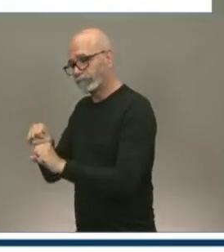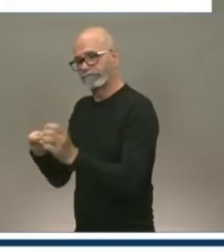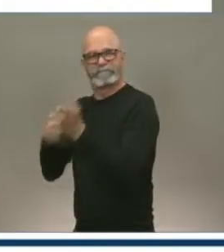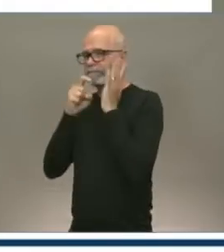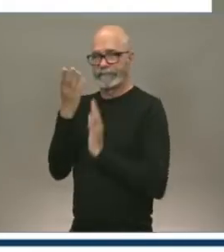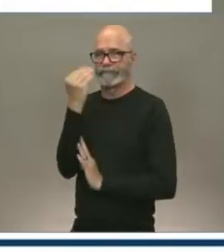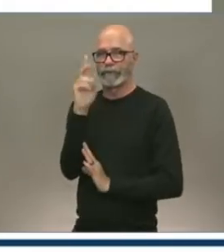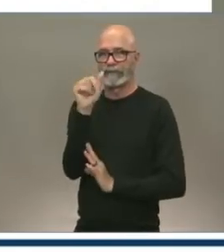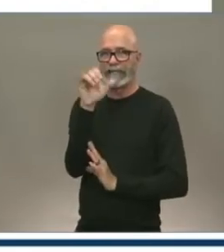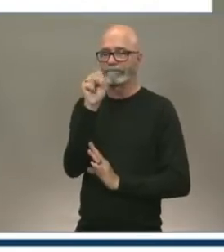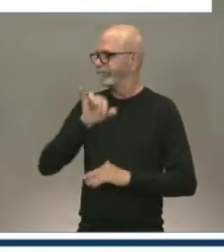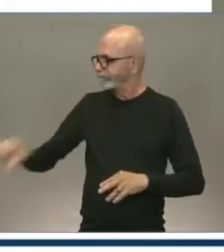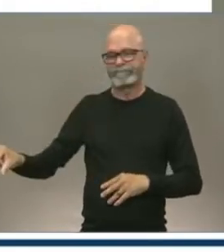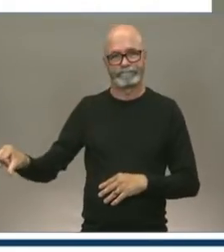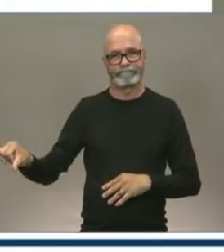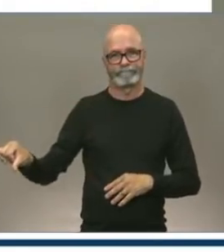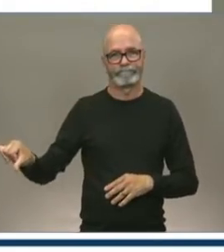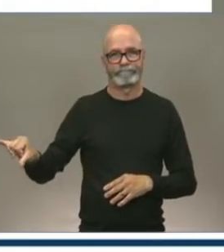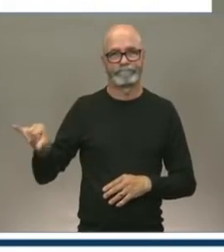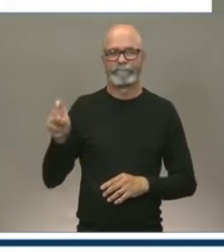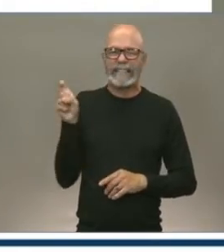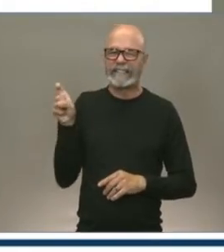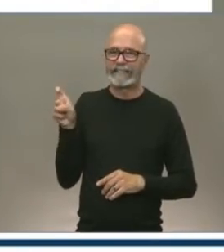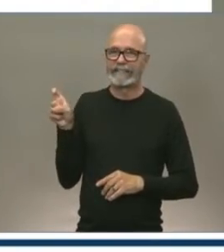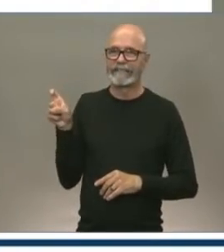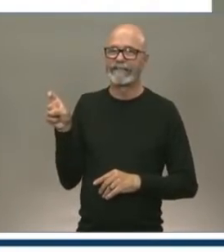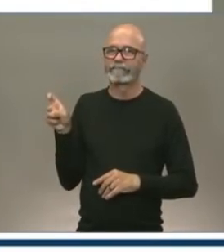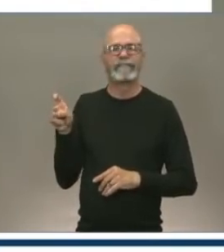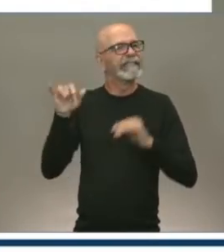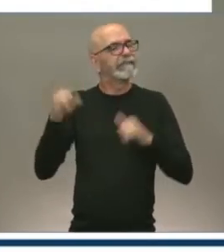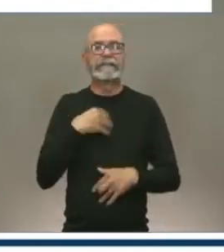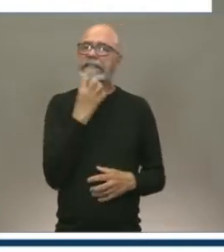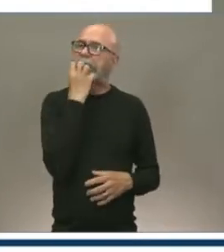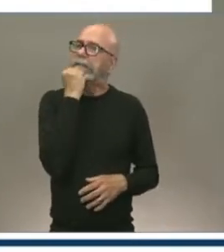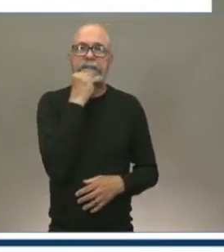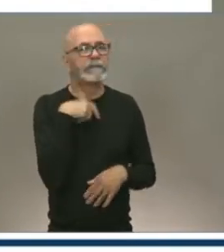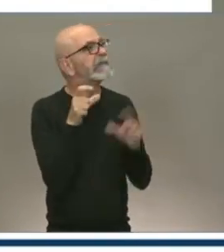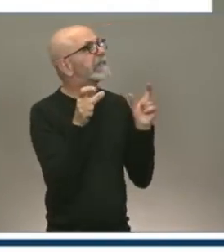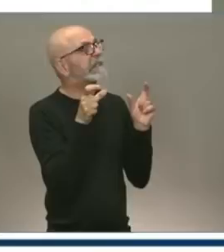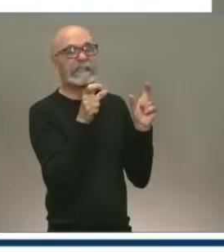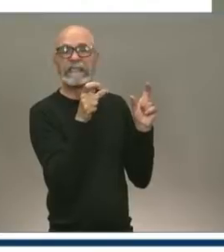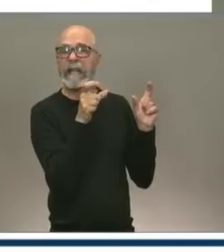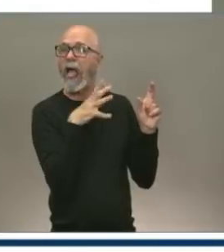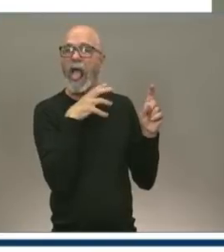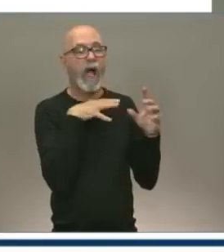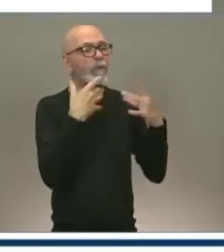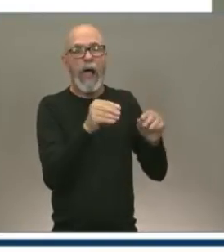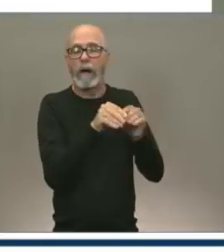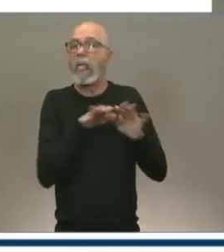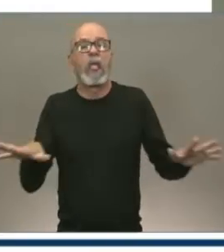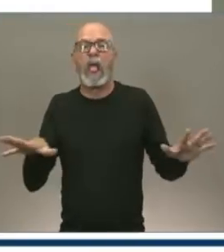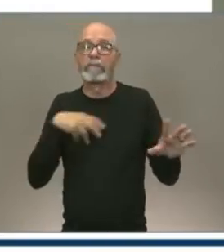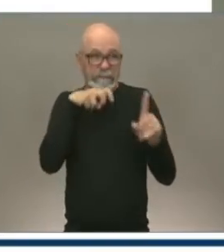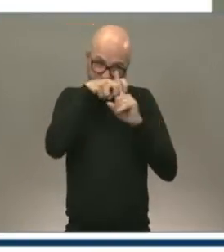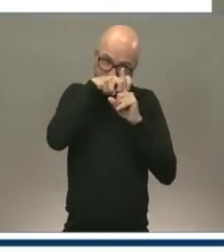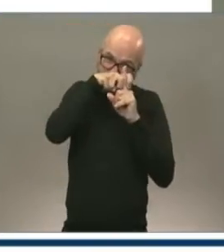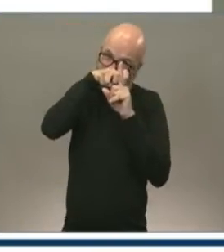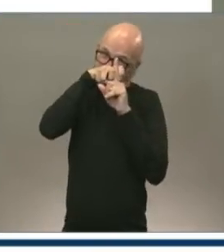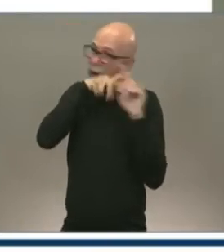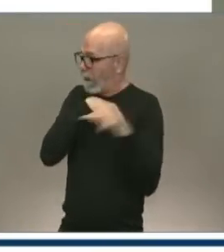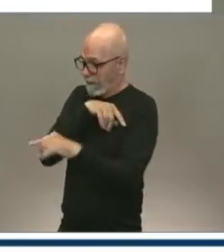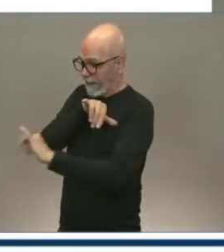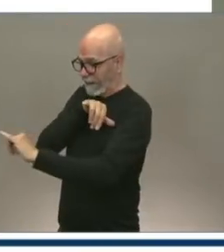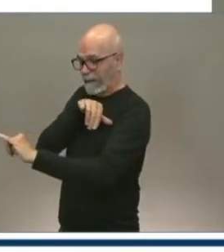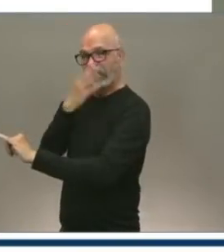with the approach of acting early and cautiously that we've used from the very beginning of the pandemic. The